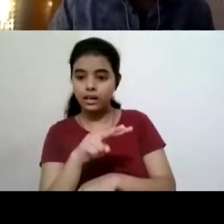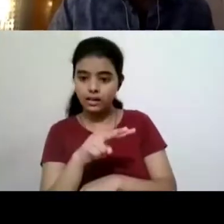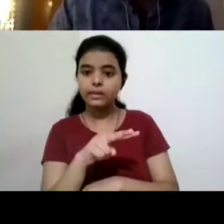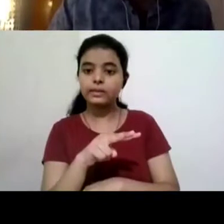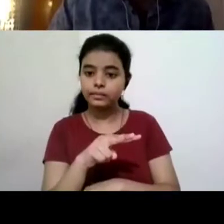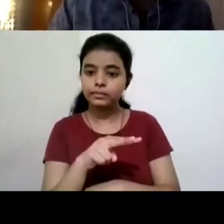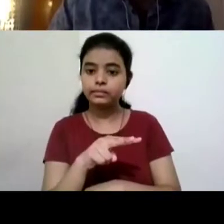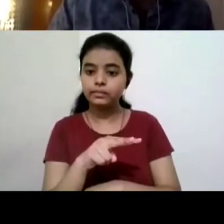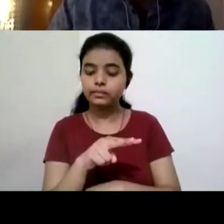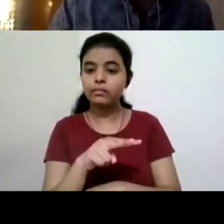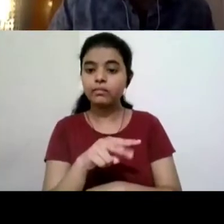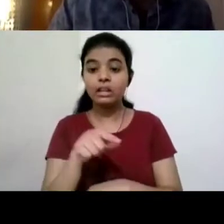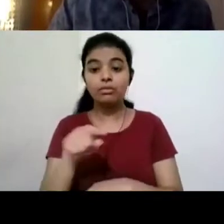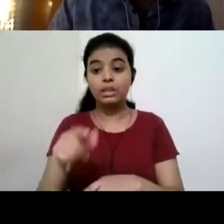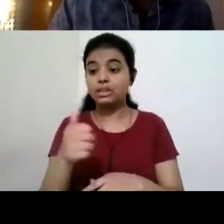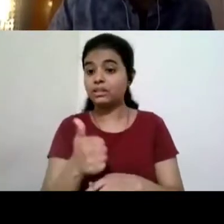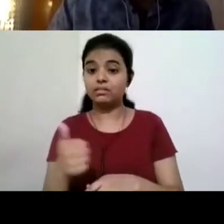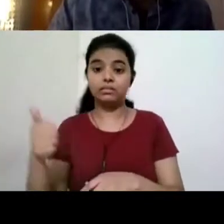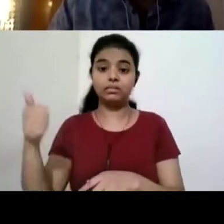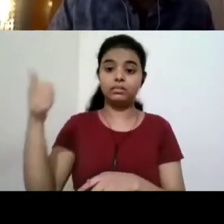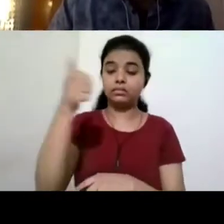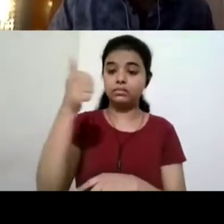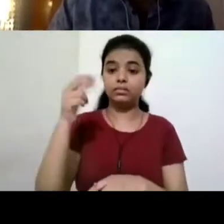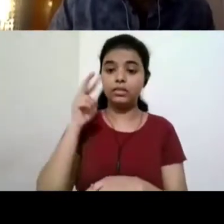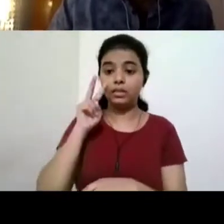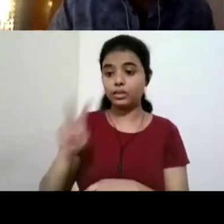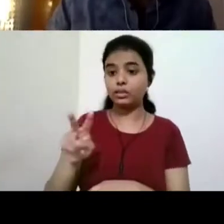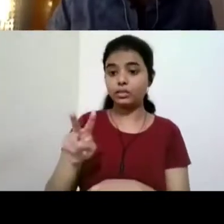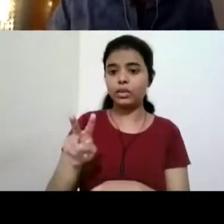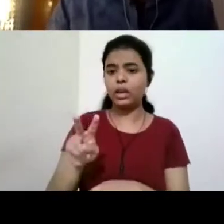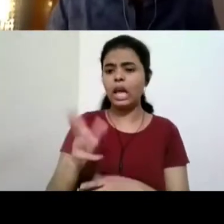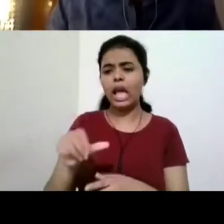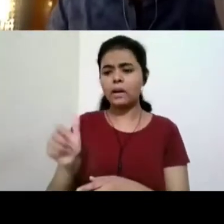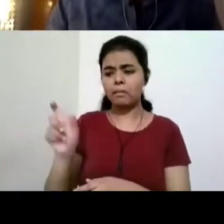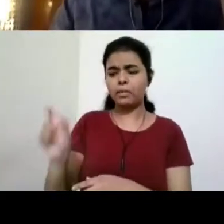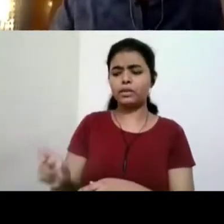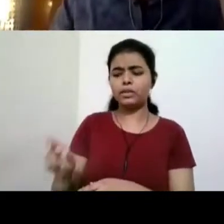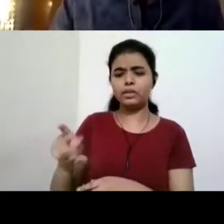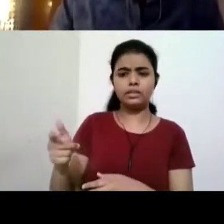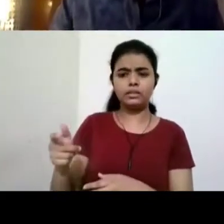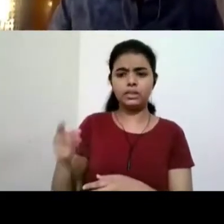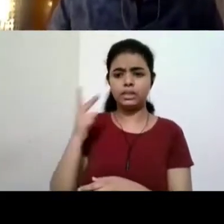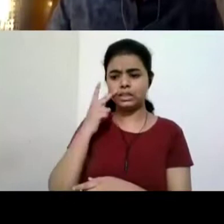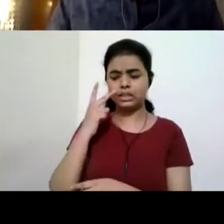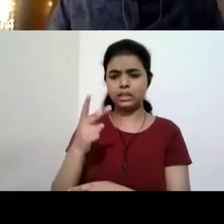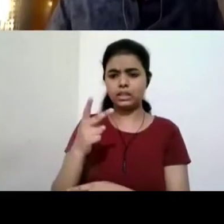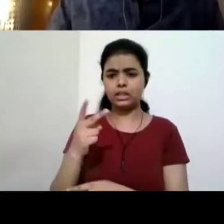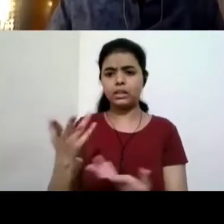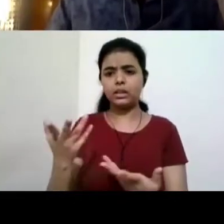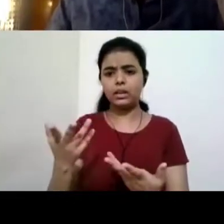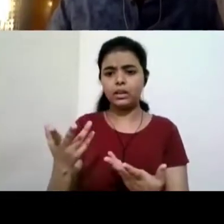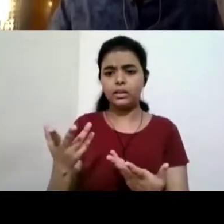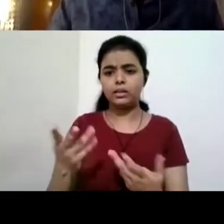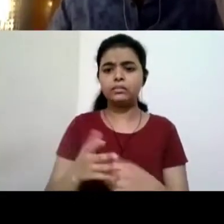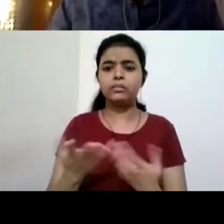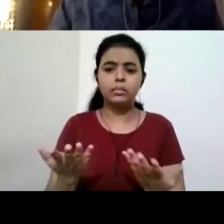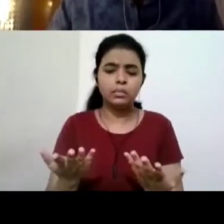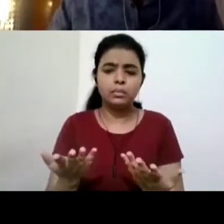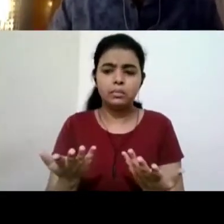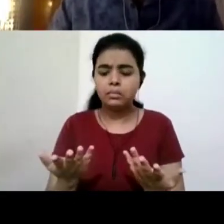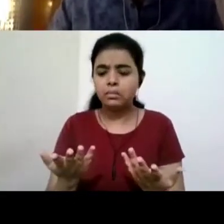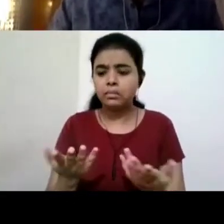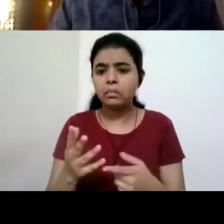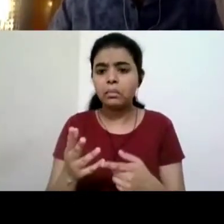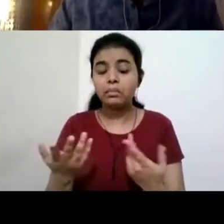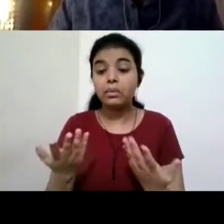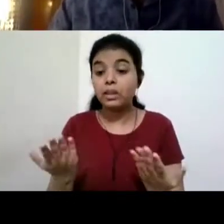So this dominance of what you would see as the third person voice, or, you know, like where you because you were also